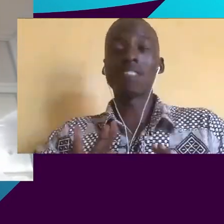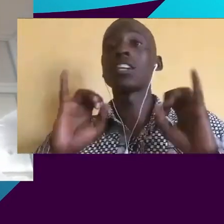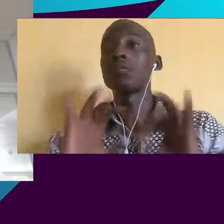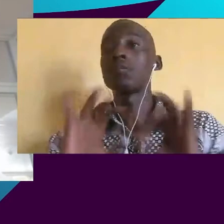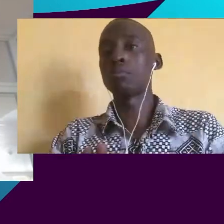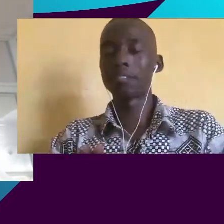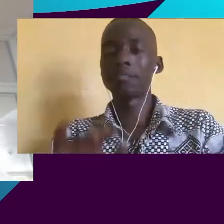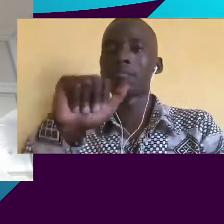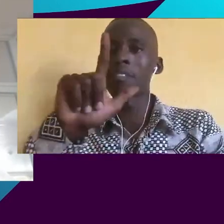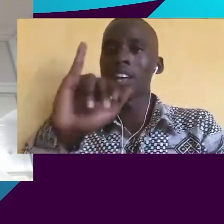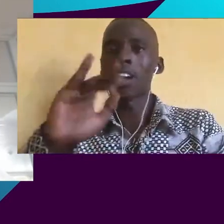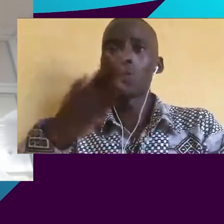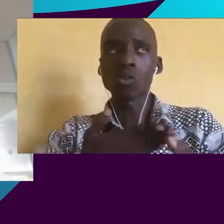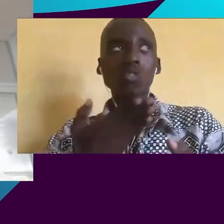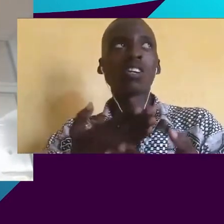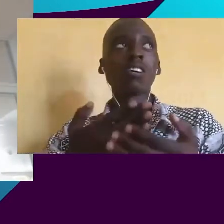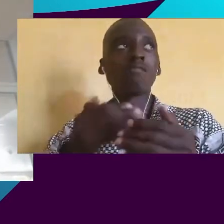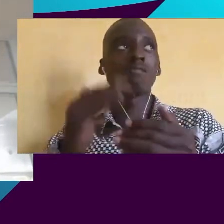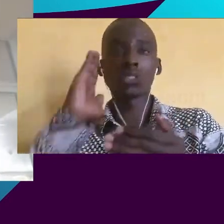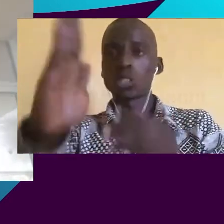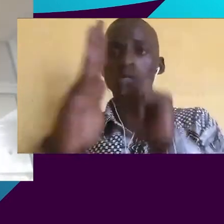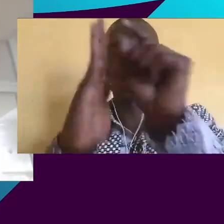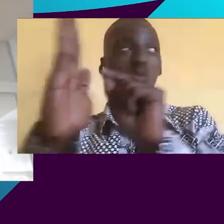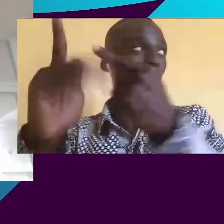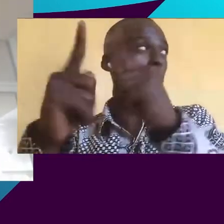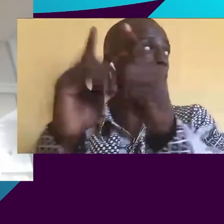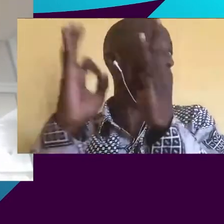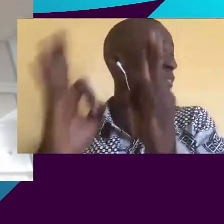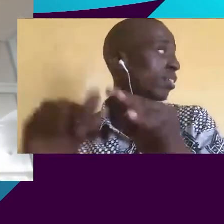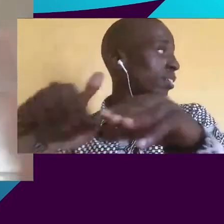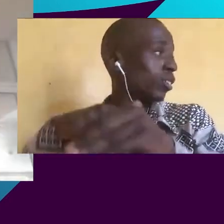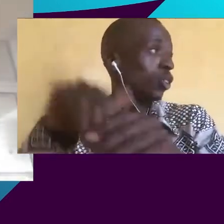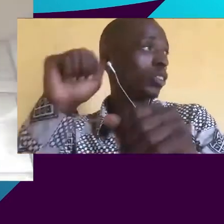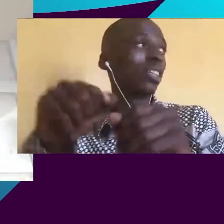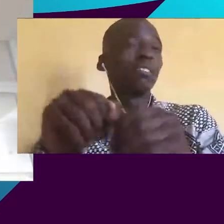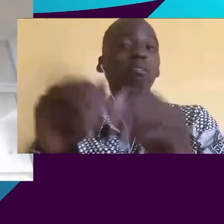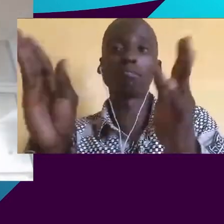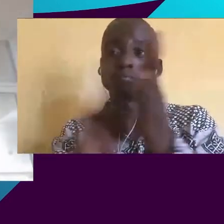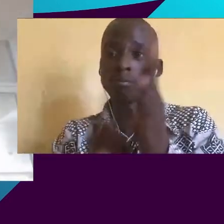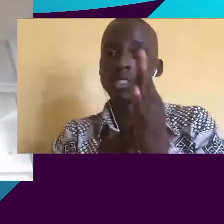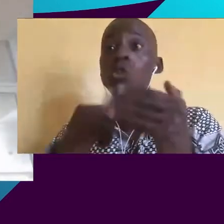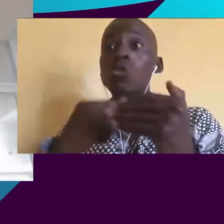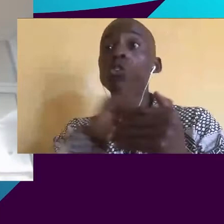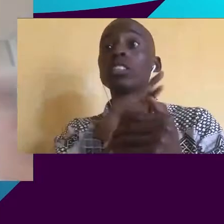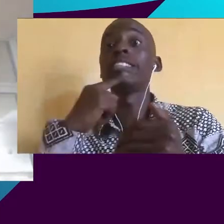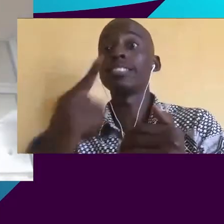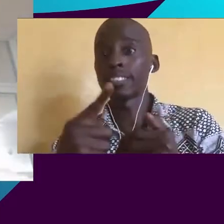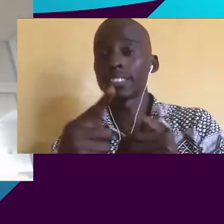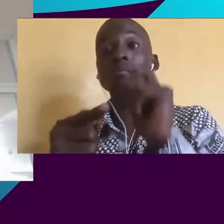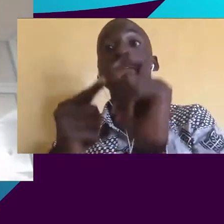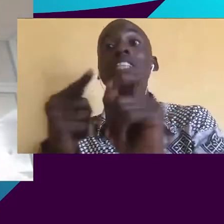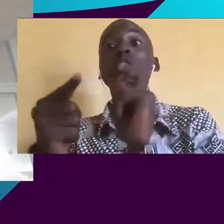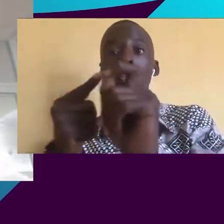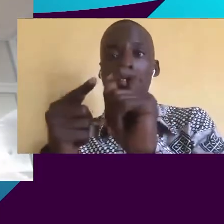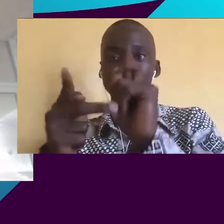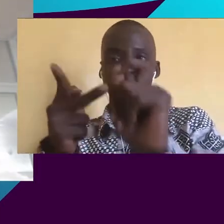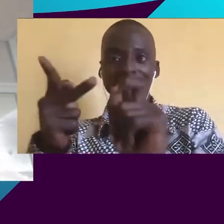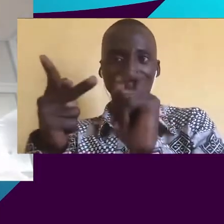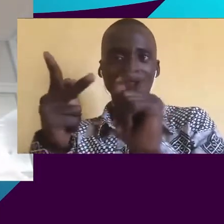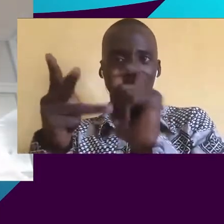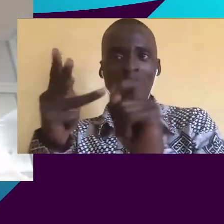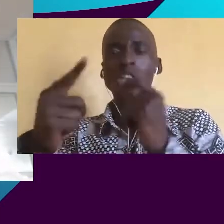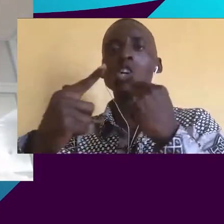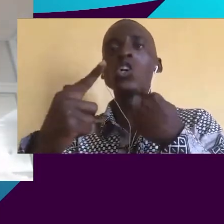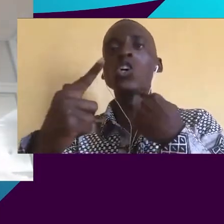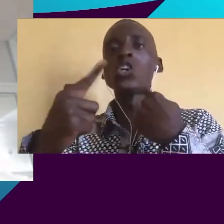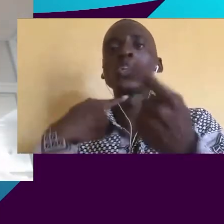get into the questions, but there are things in there that you can pick up from what Rosette said that particularly talk about football. And you don't have